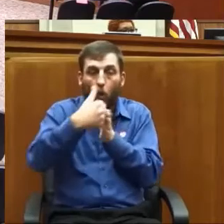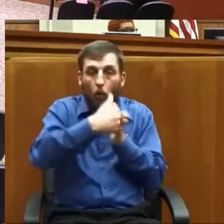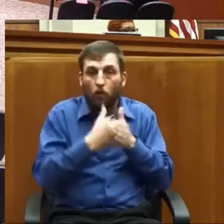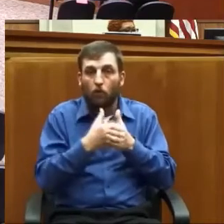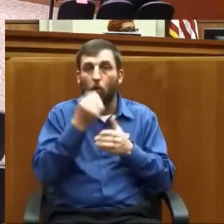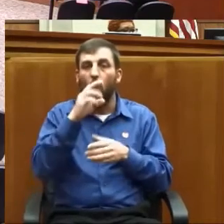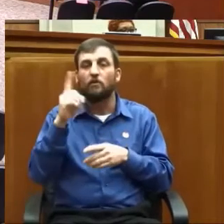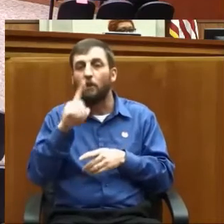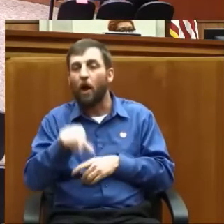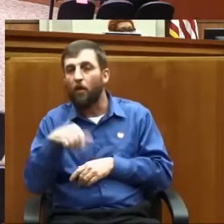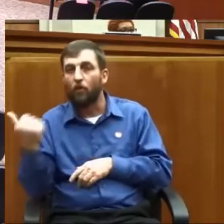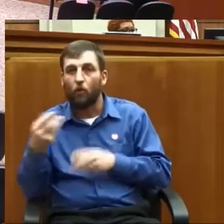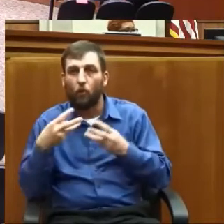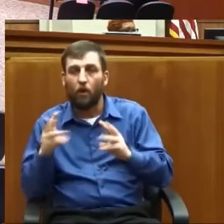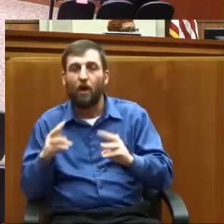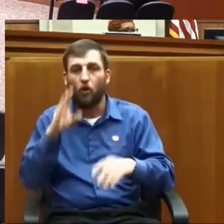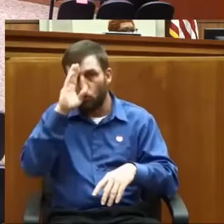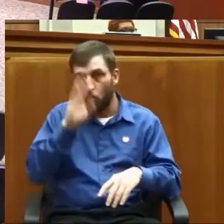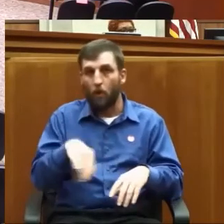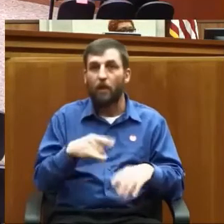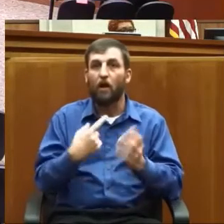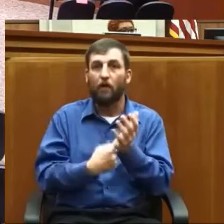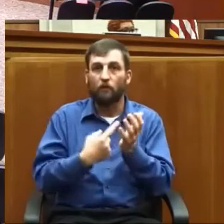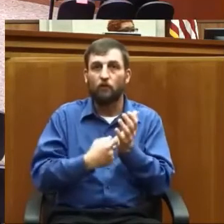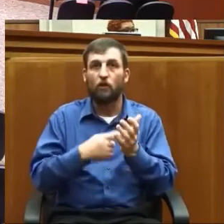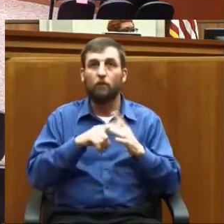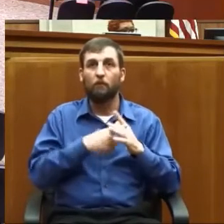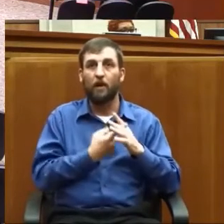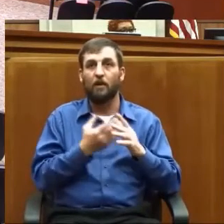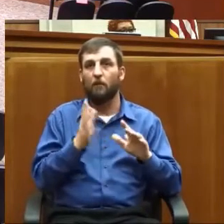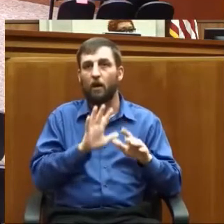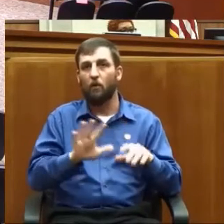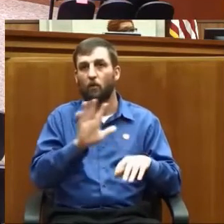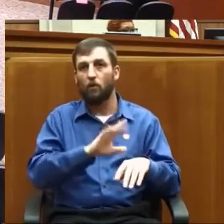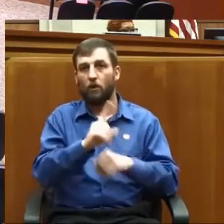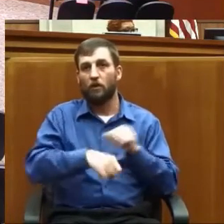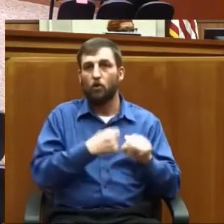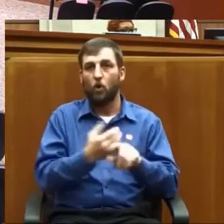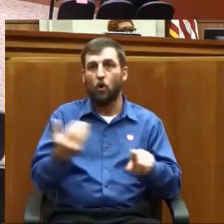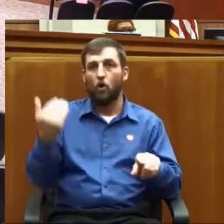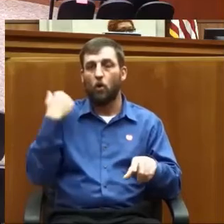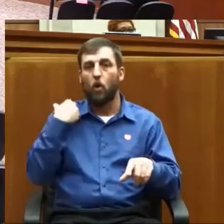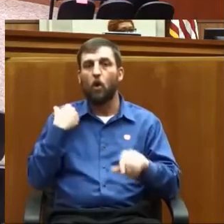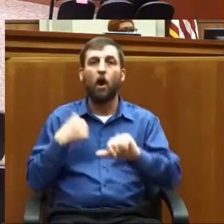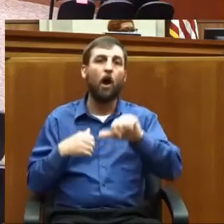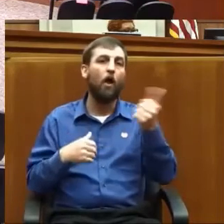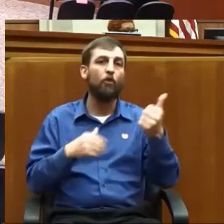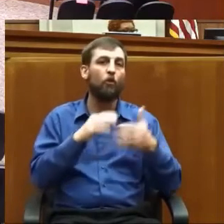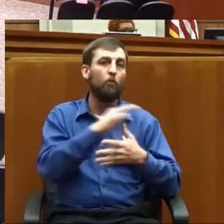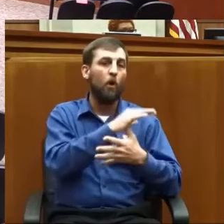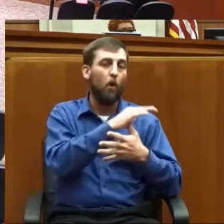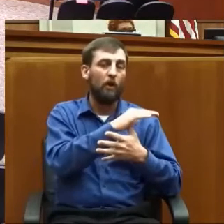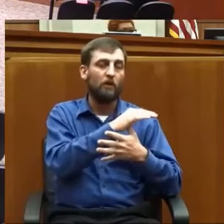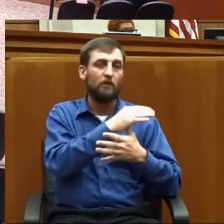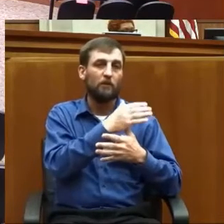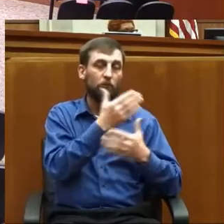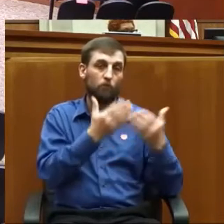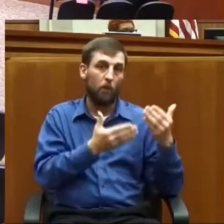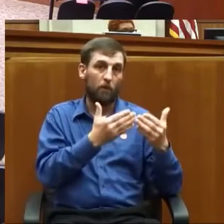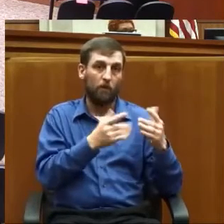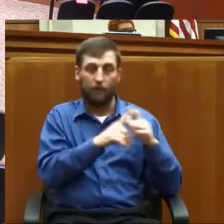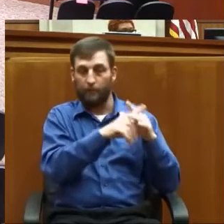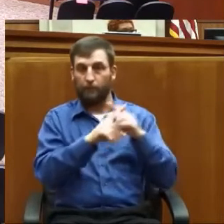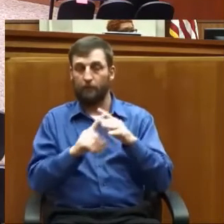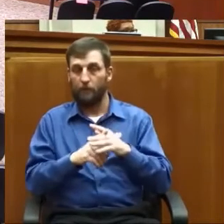other methodology. I know that conversation began at some point, probably about a year ago, Other priorities have probably been in the way of